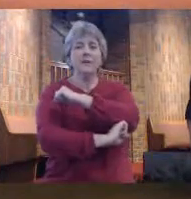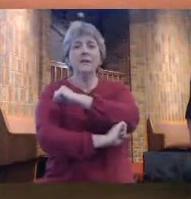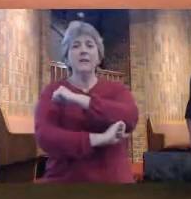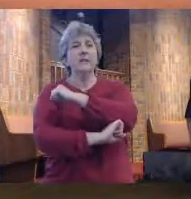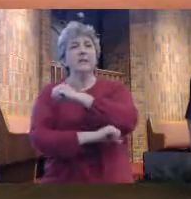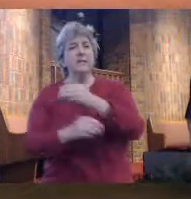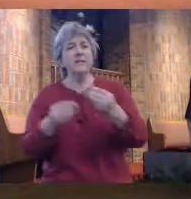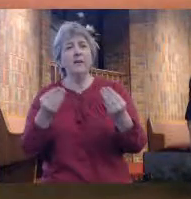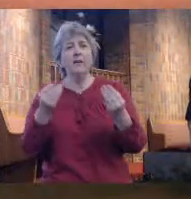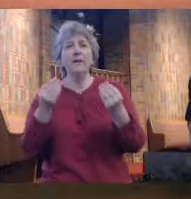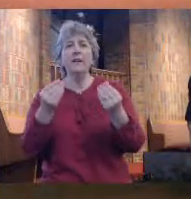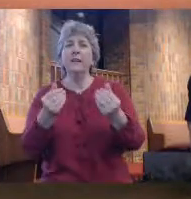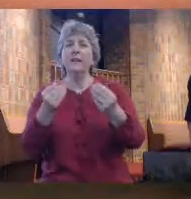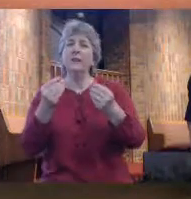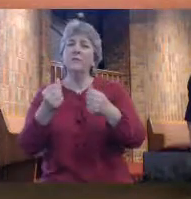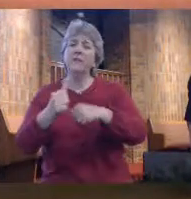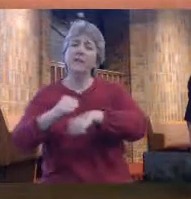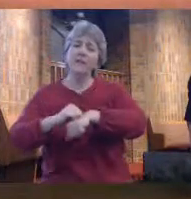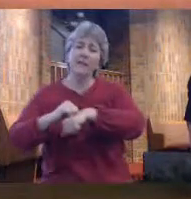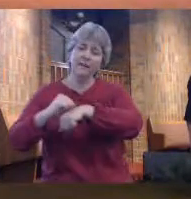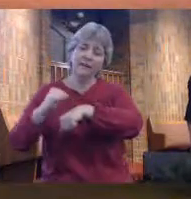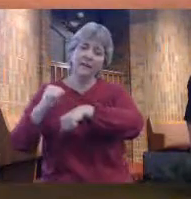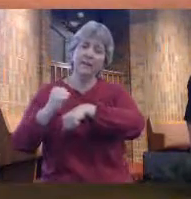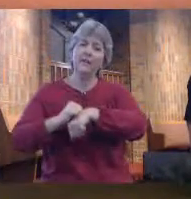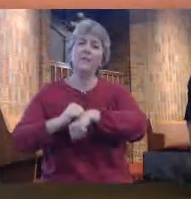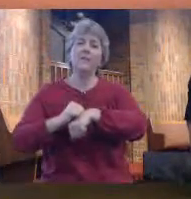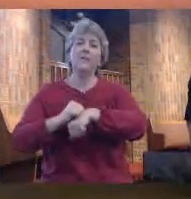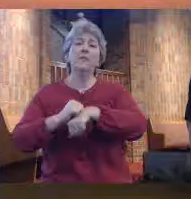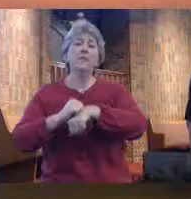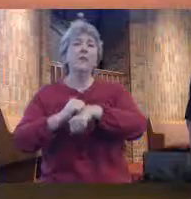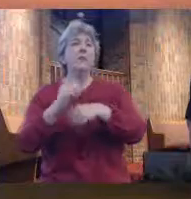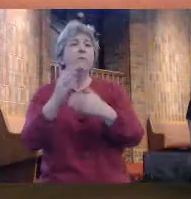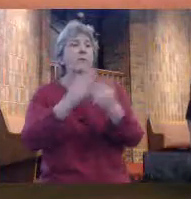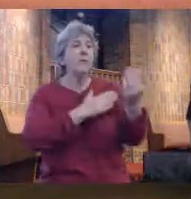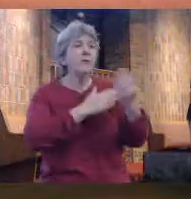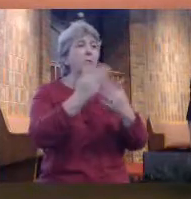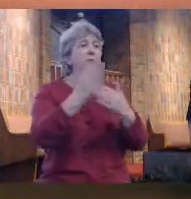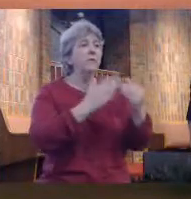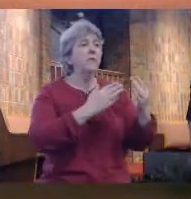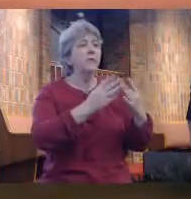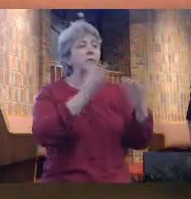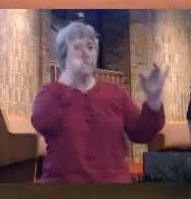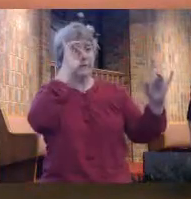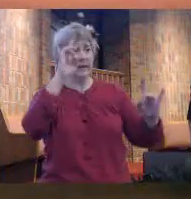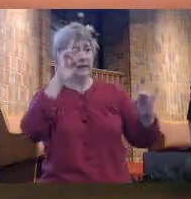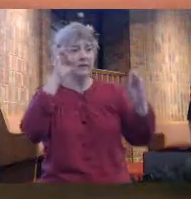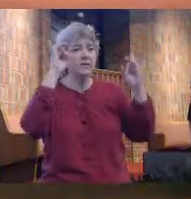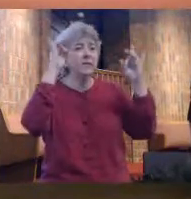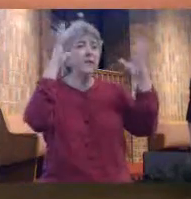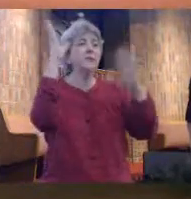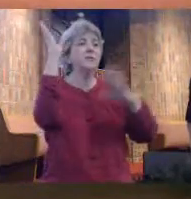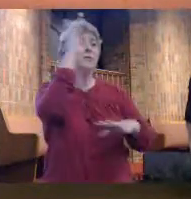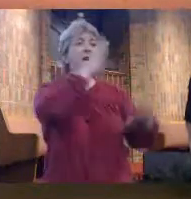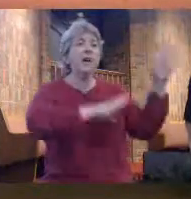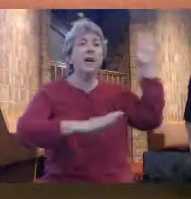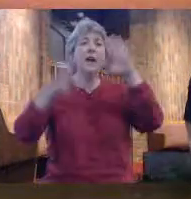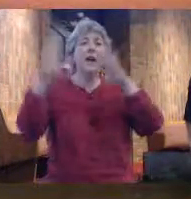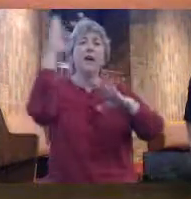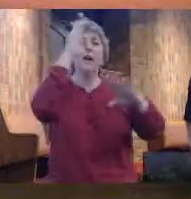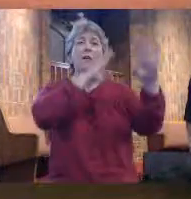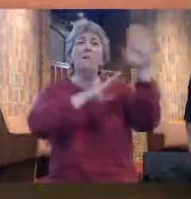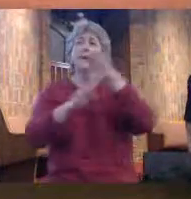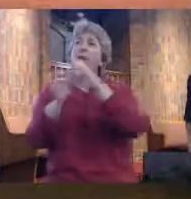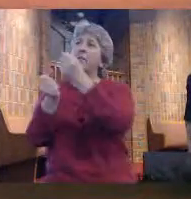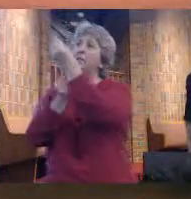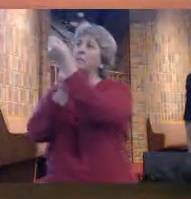cornerstone, this solid ground, firm through the fiercest